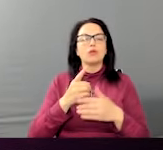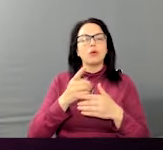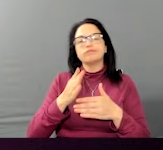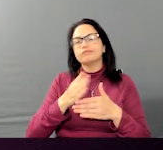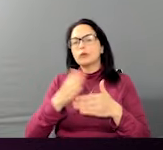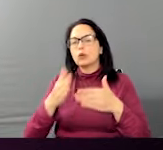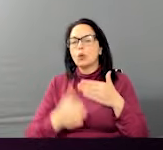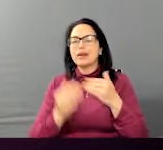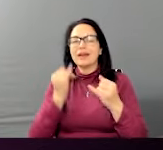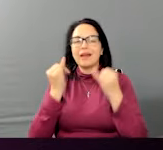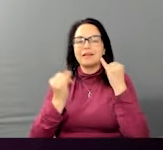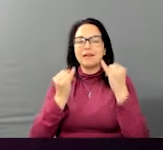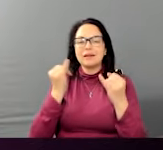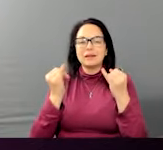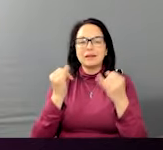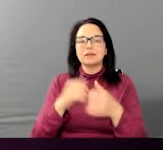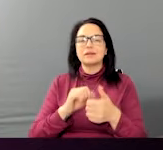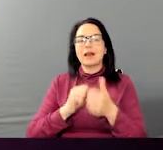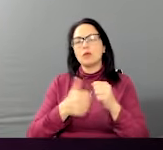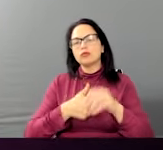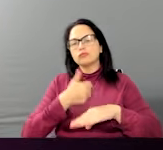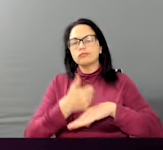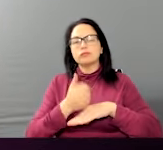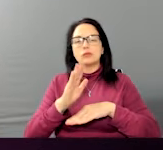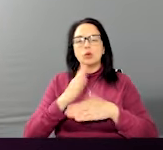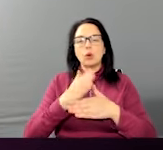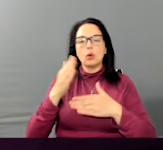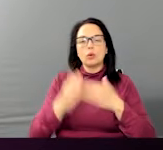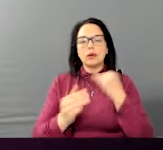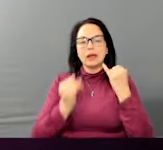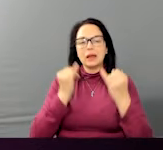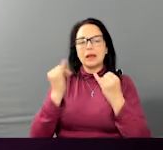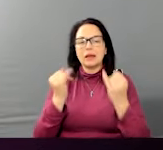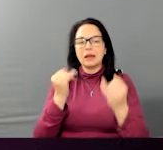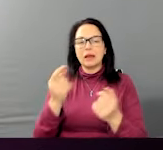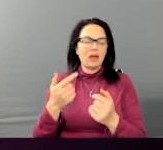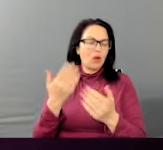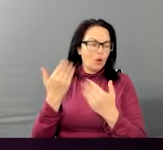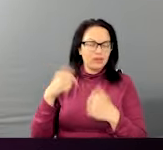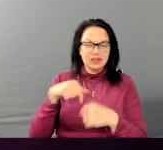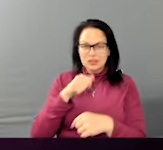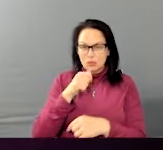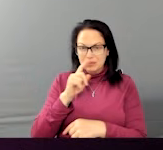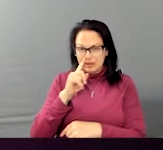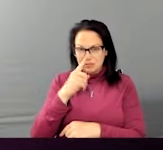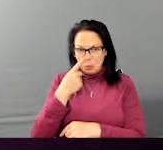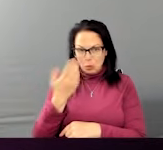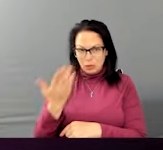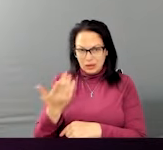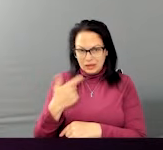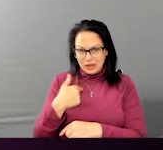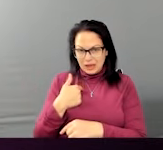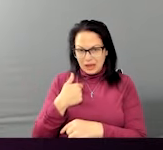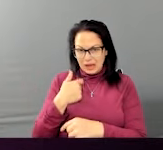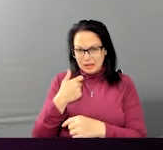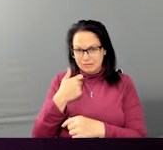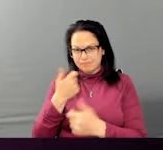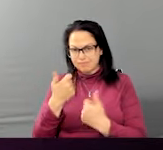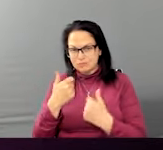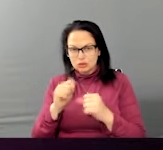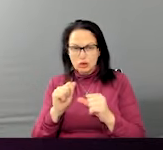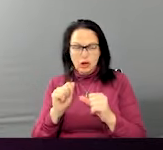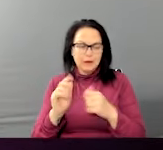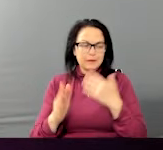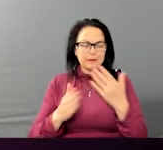introduction to Remix. I'm hopefully not going to make this boring, so hopefully I'm just trying to lure you away